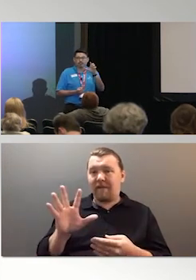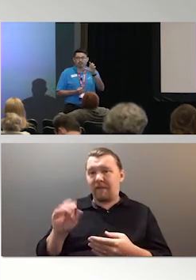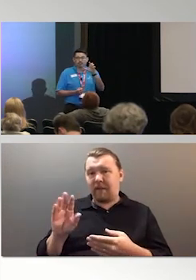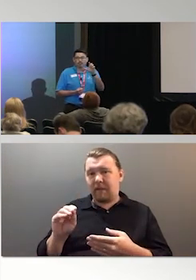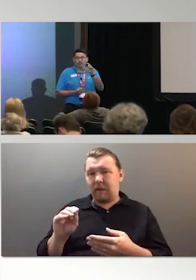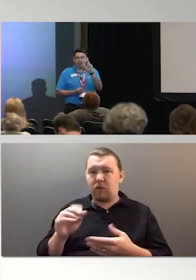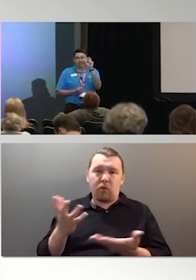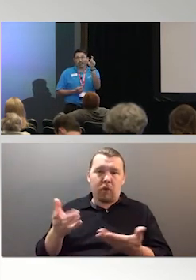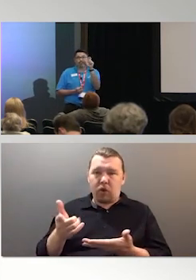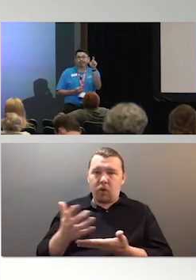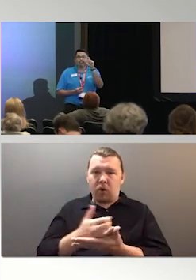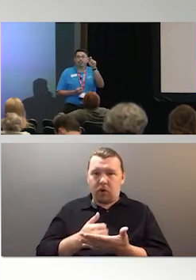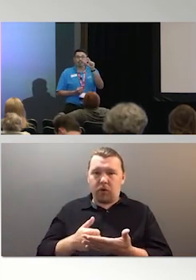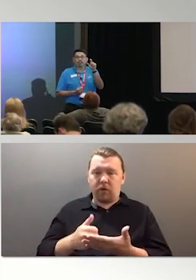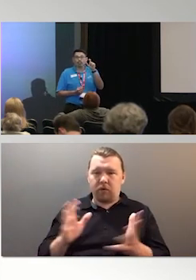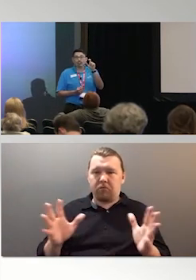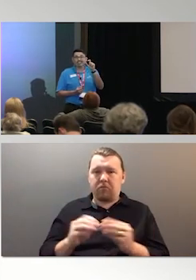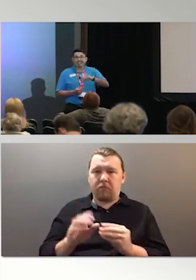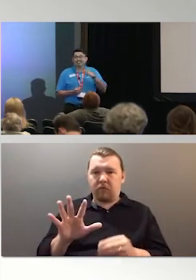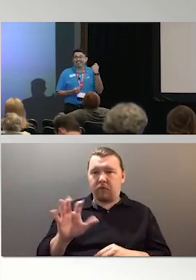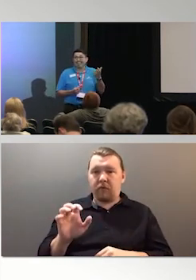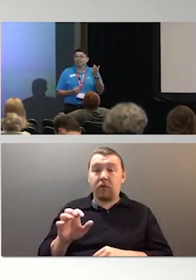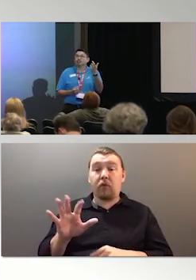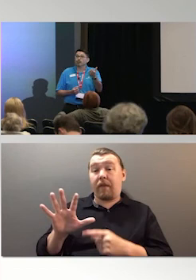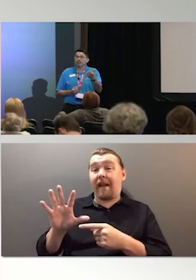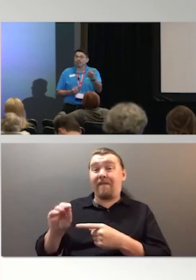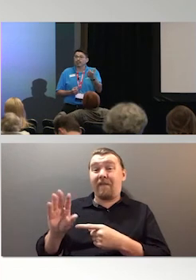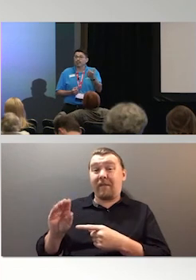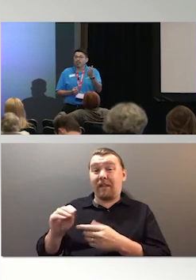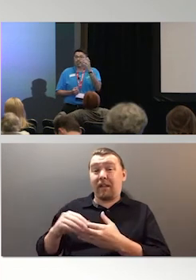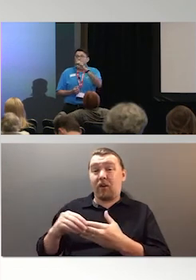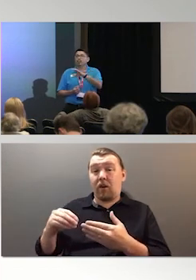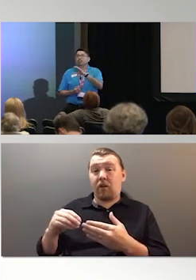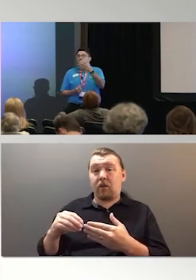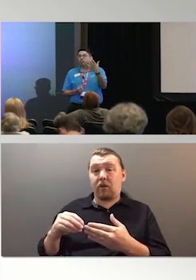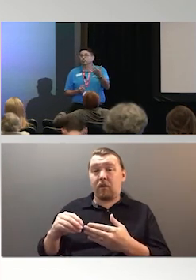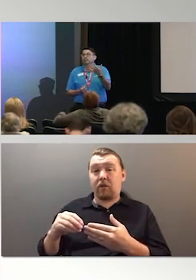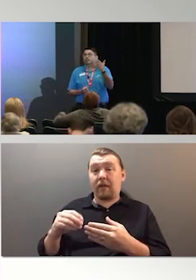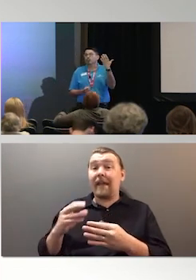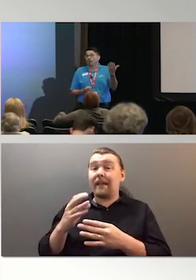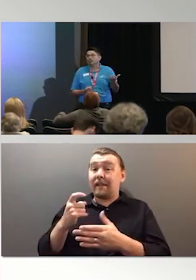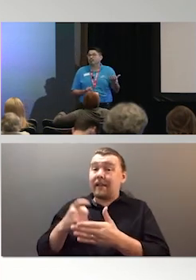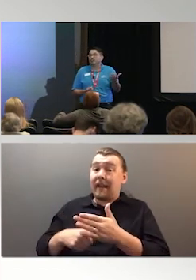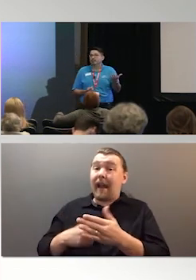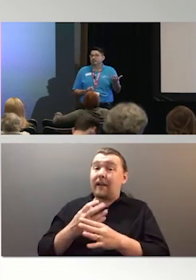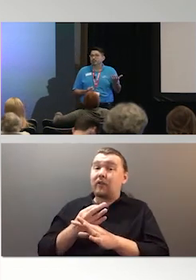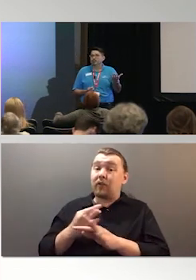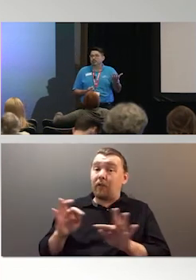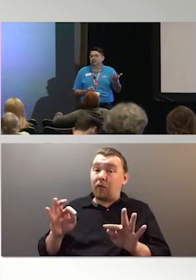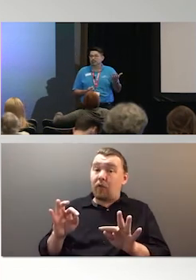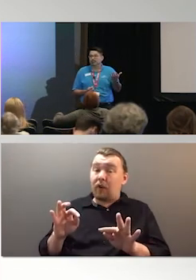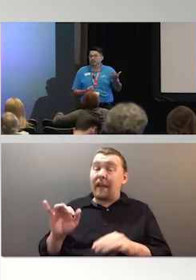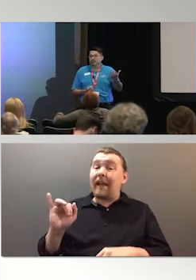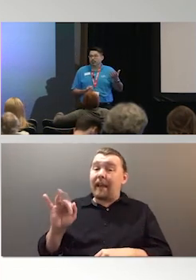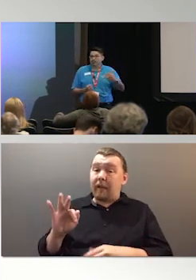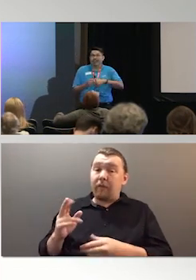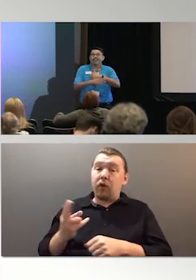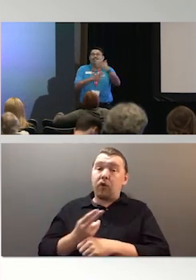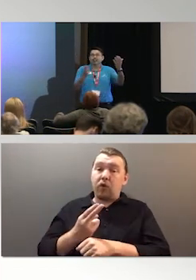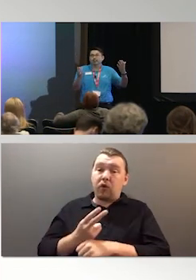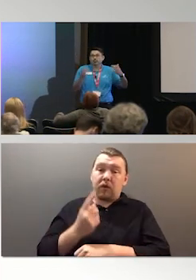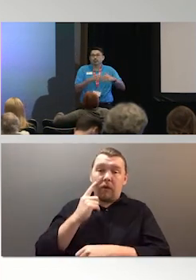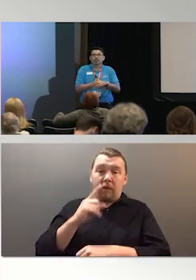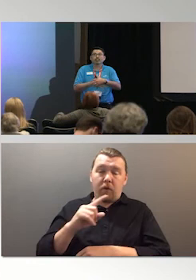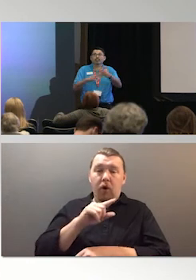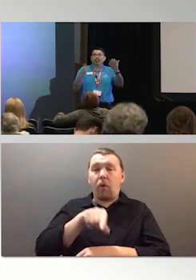$500. That $50 of earnings is tax-free as long as you used it for qualified disability expenses that